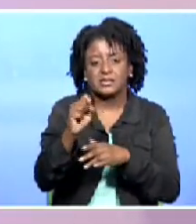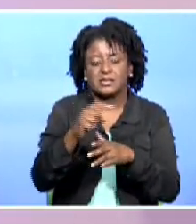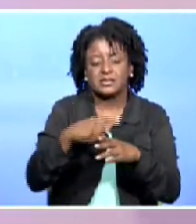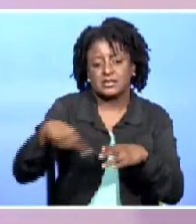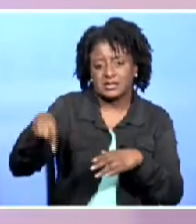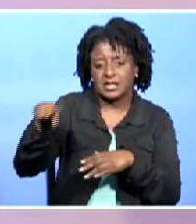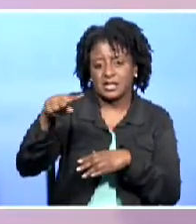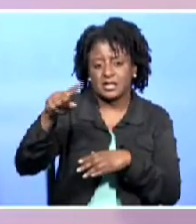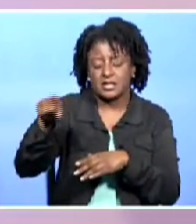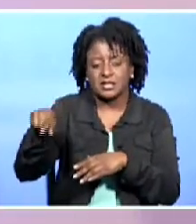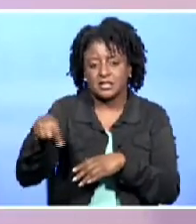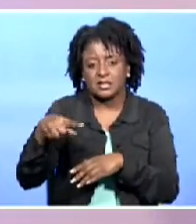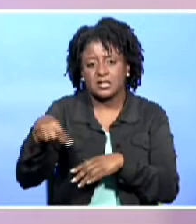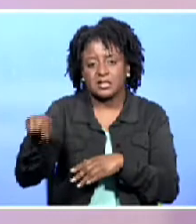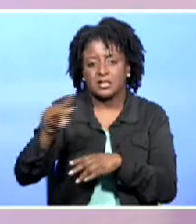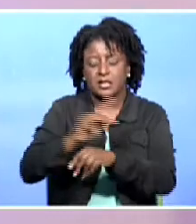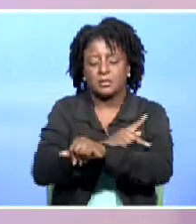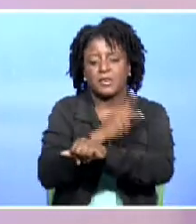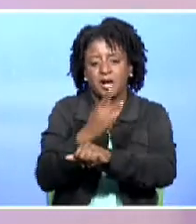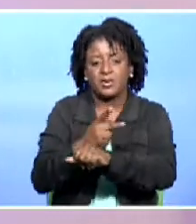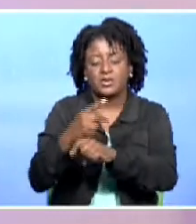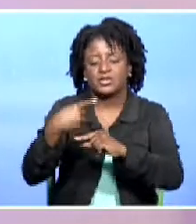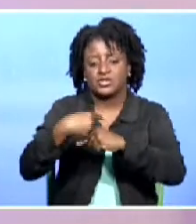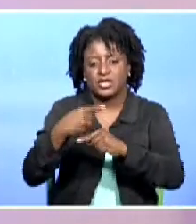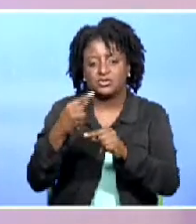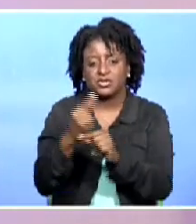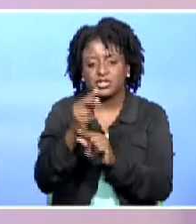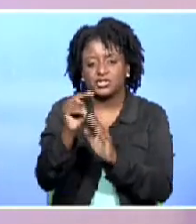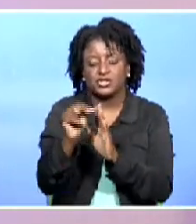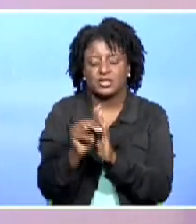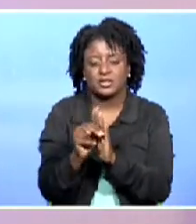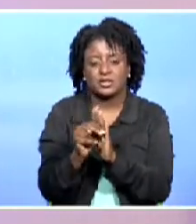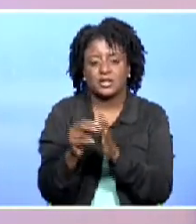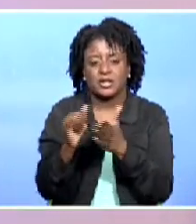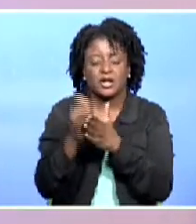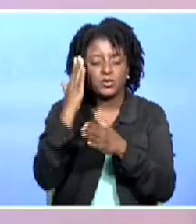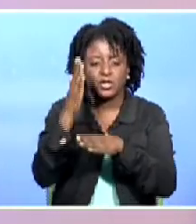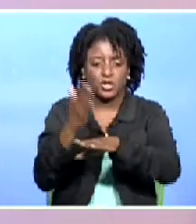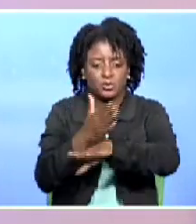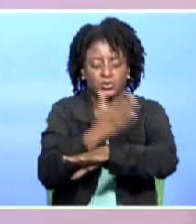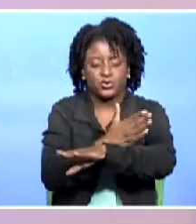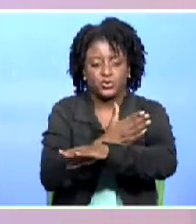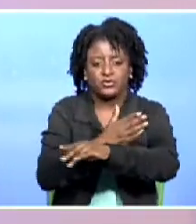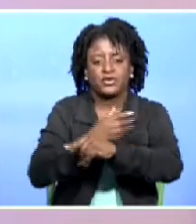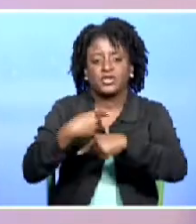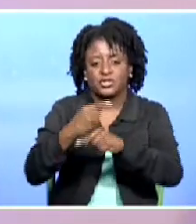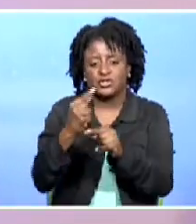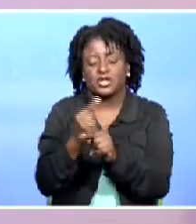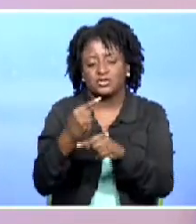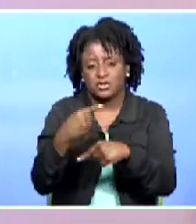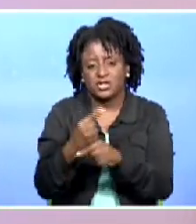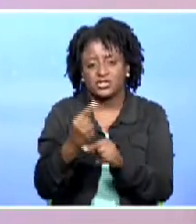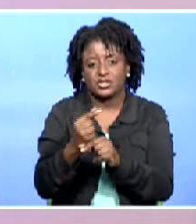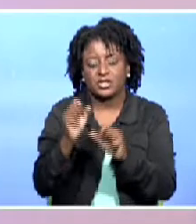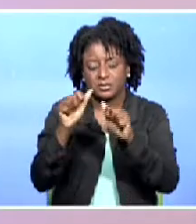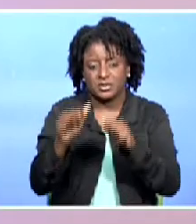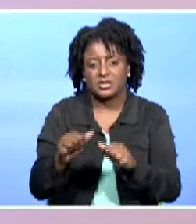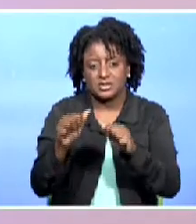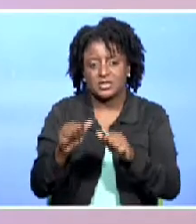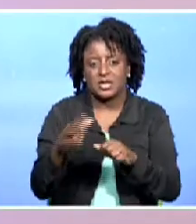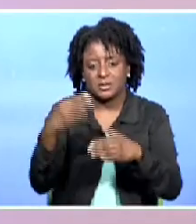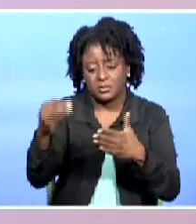That new facility will not only improve our generation capacity and modernize our plant, but will also provide